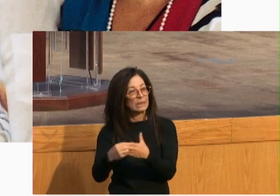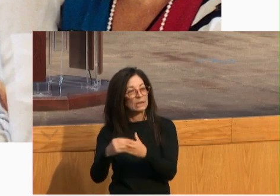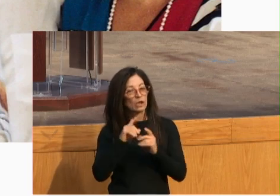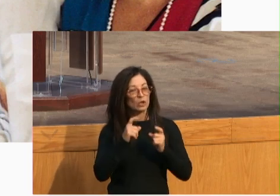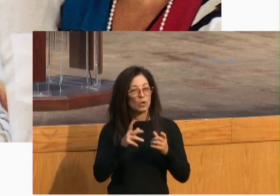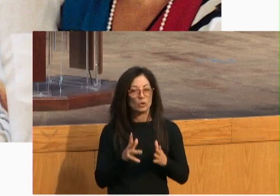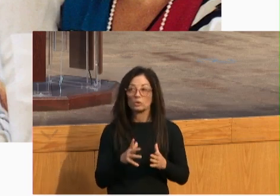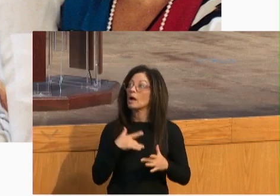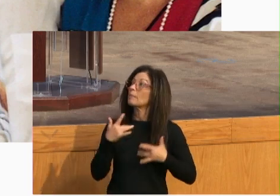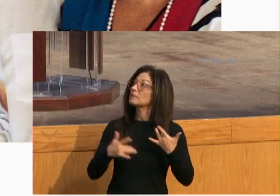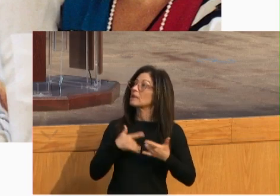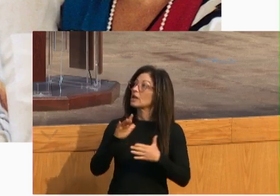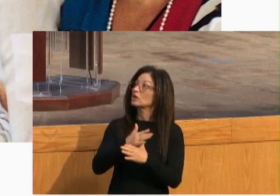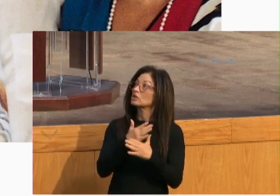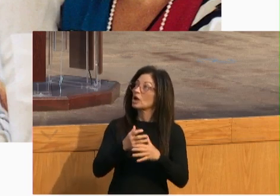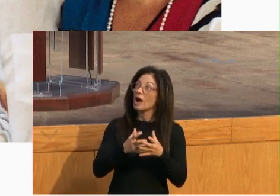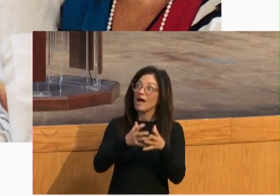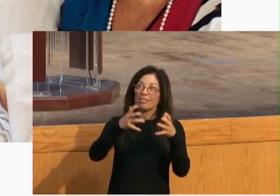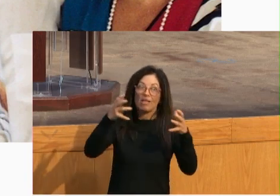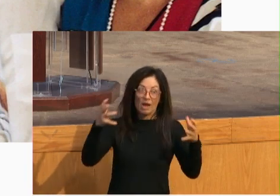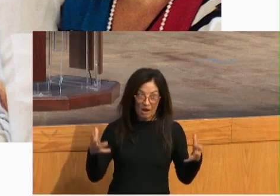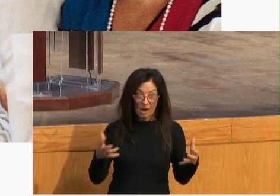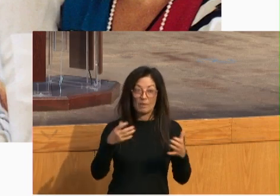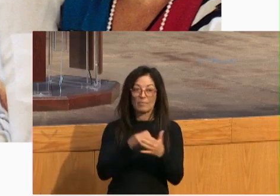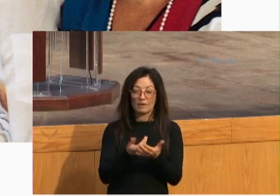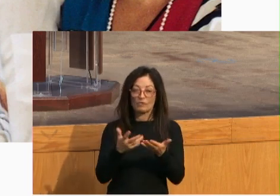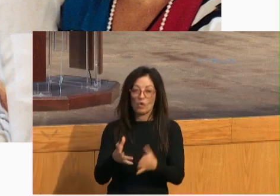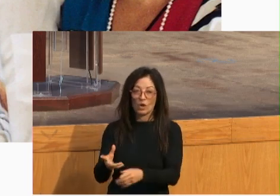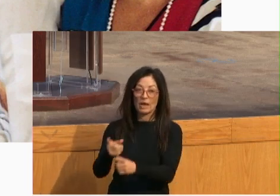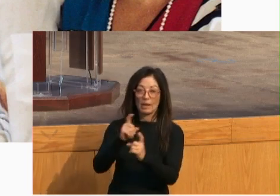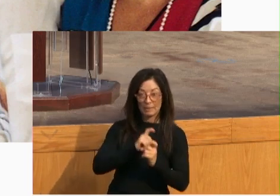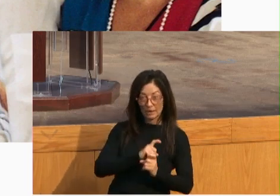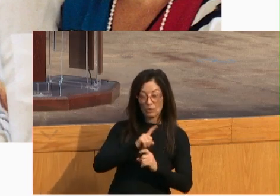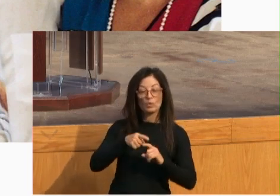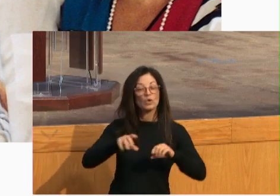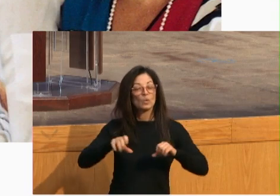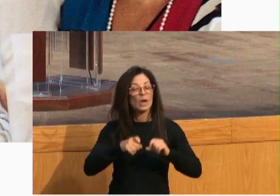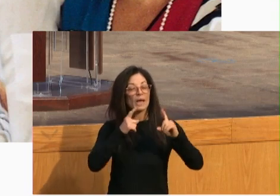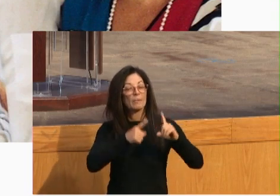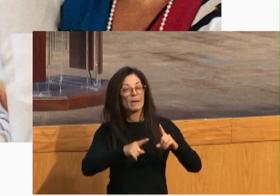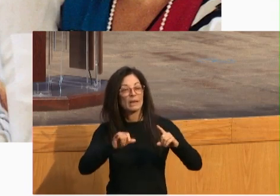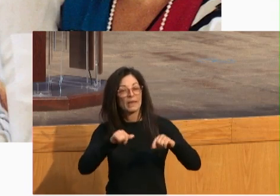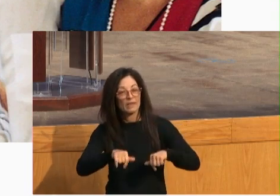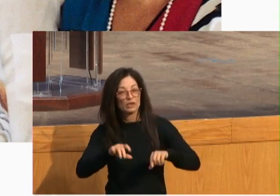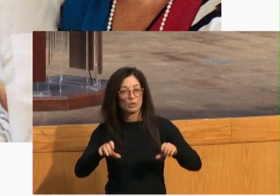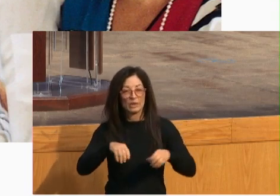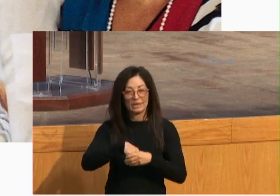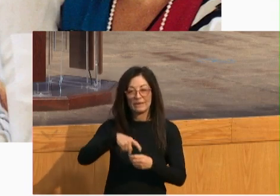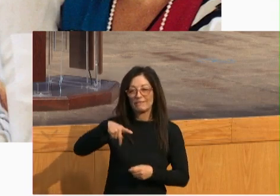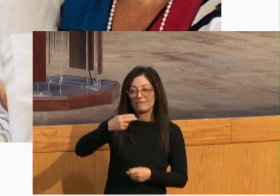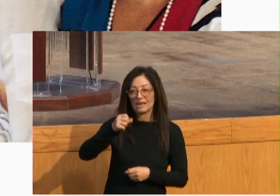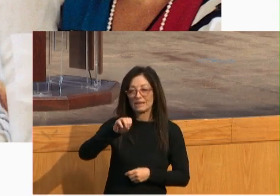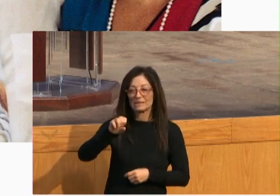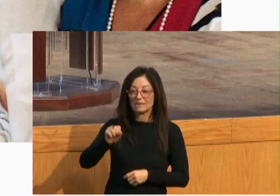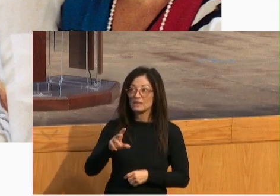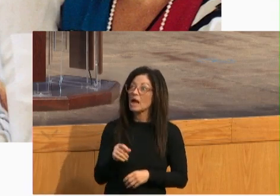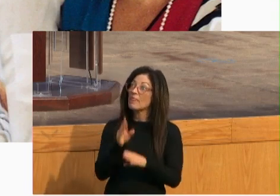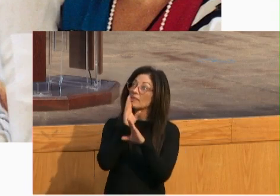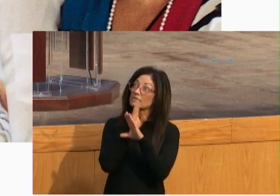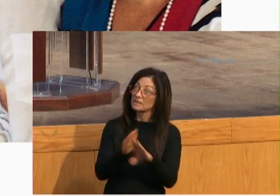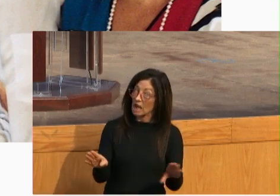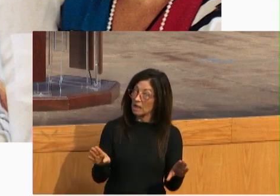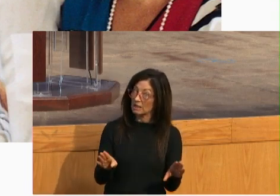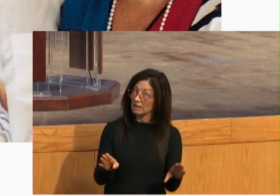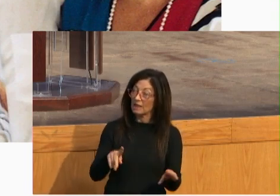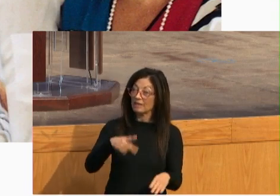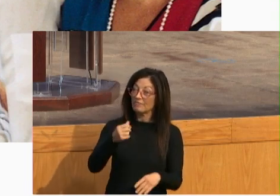excited to share that quite a lot of money has already come in. When you do a campaign like this, you do it in phases, and the silent phase has been in